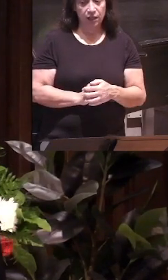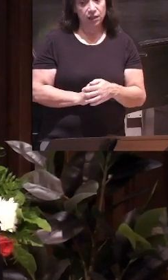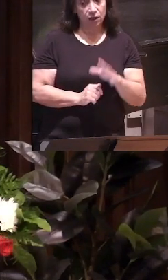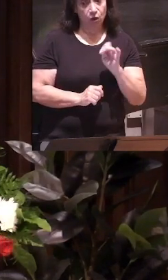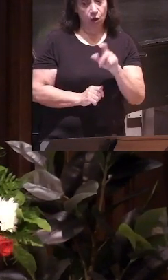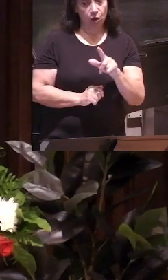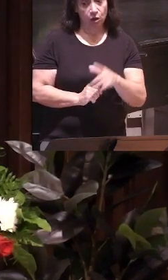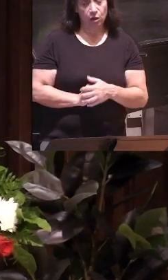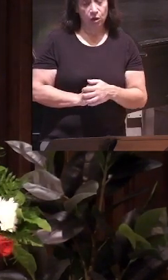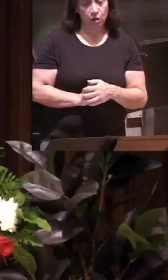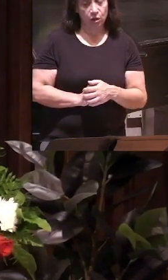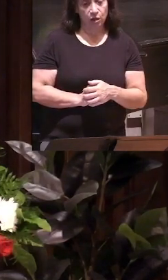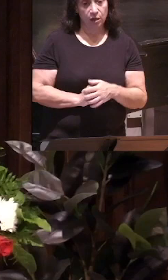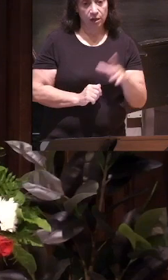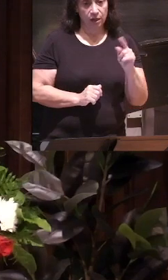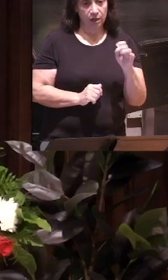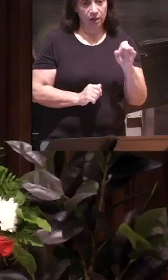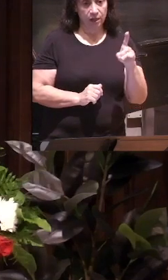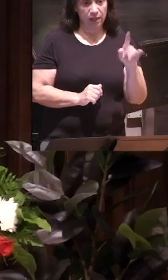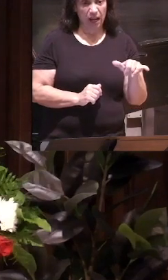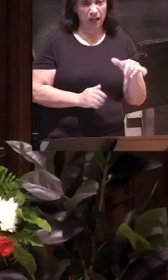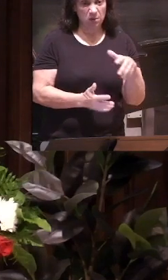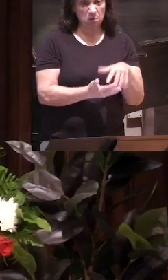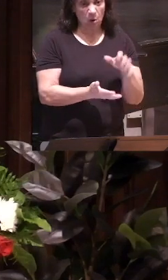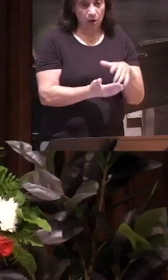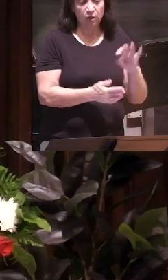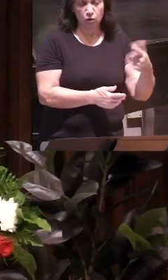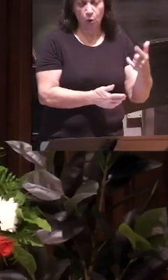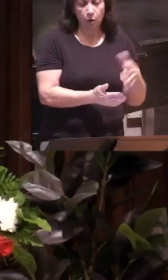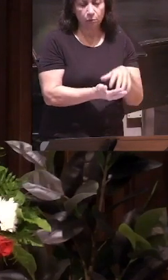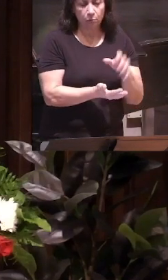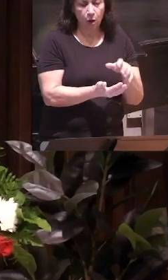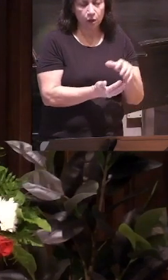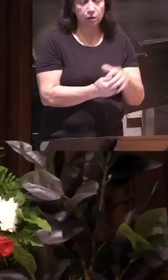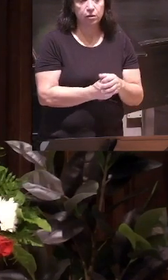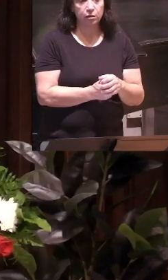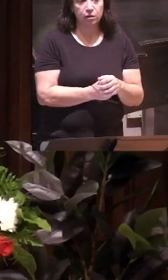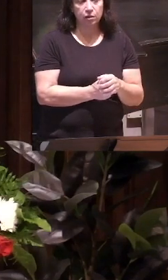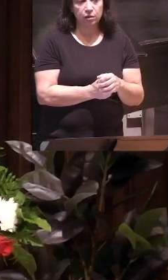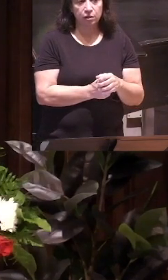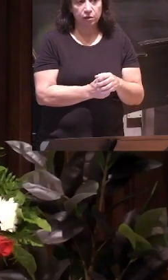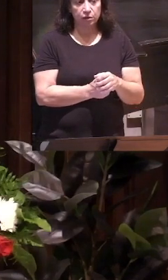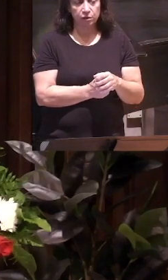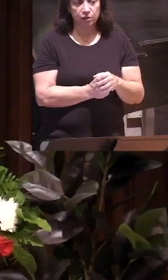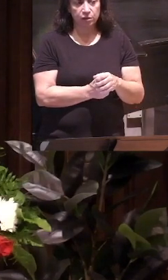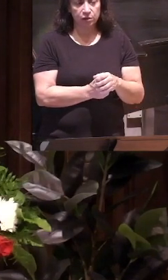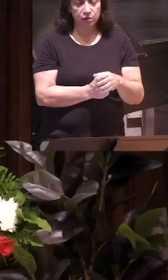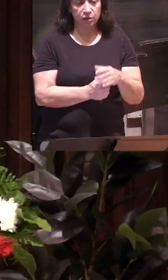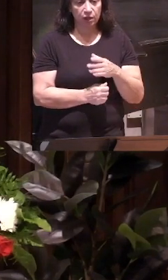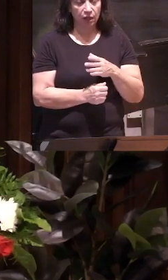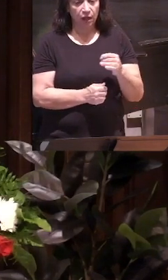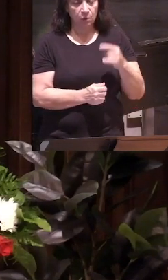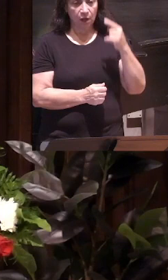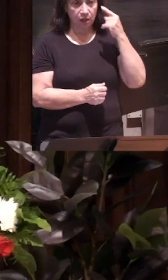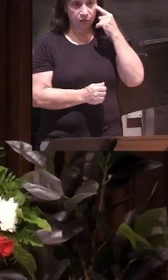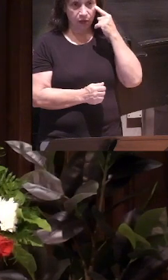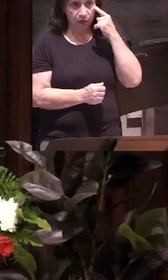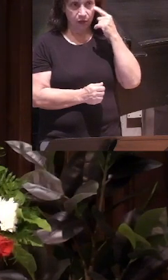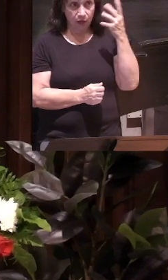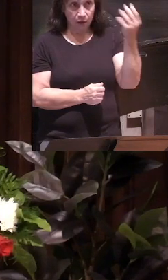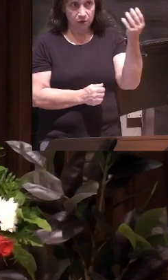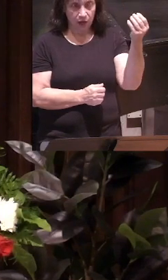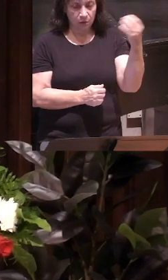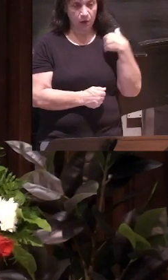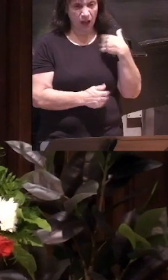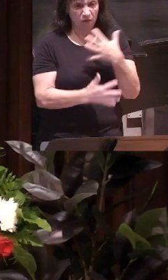Earl, Teddy was barking, the dog, and we think there's a bear